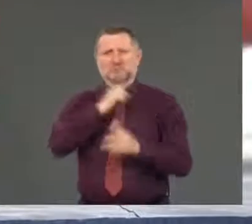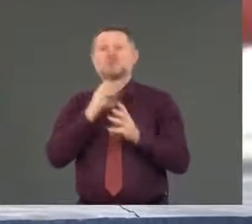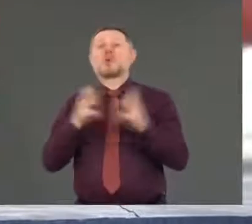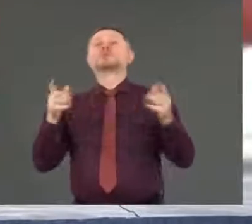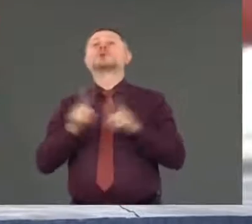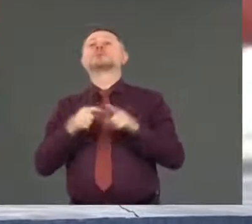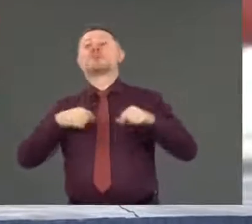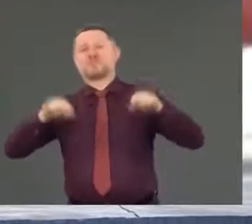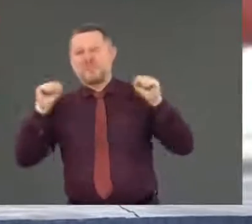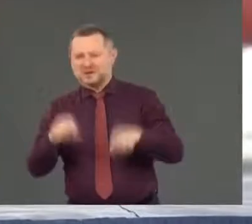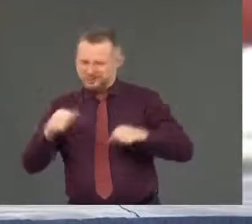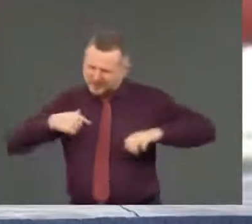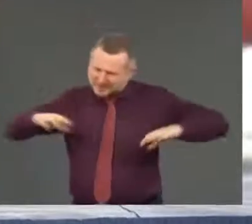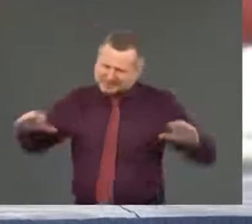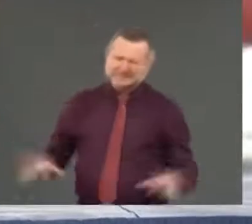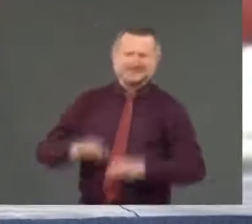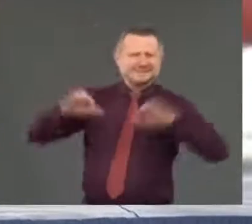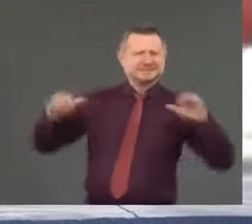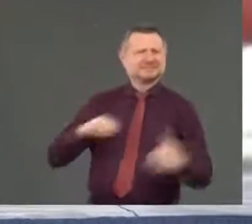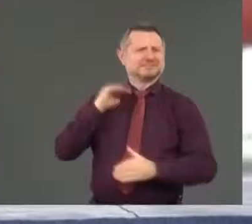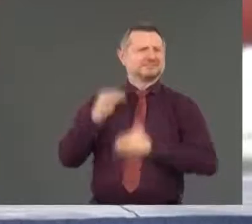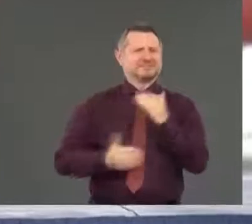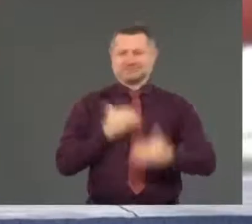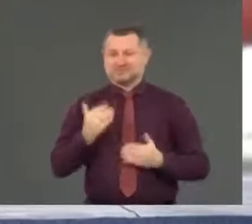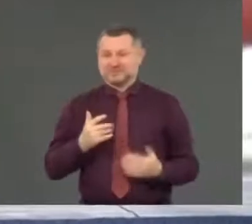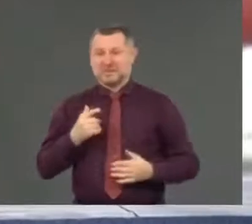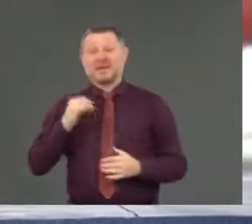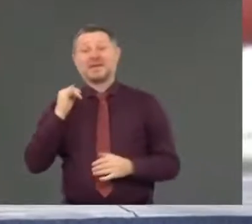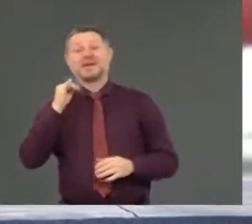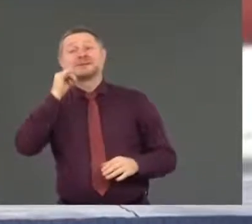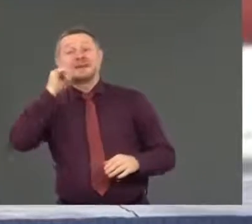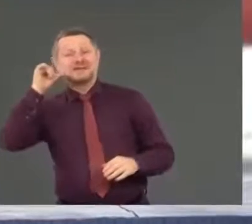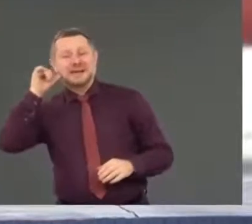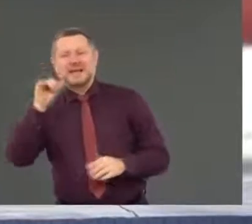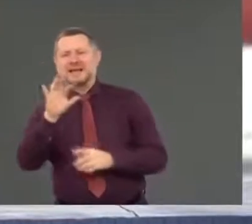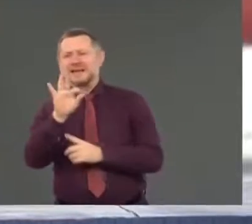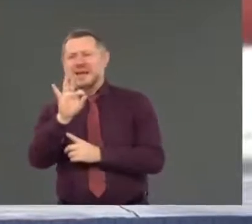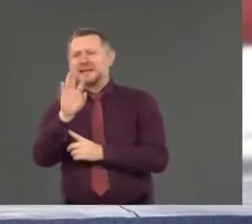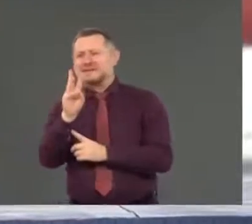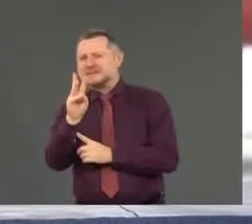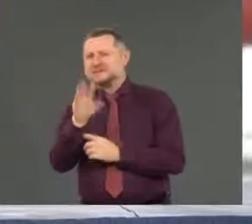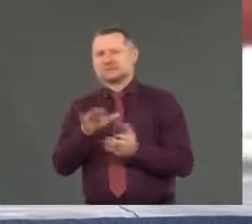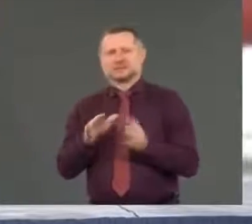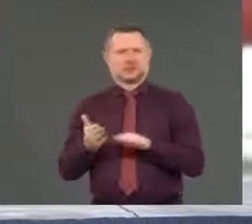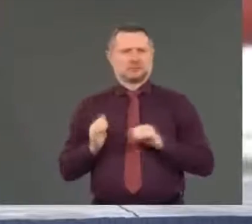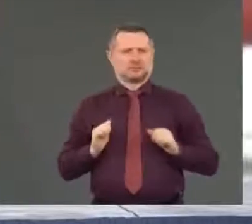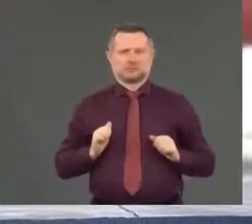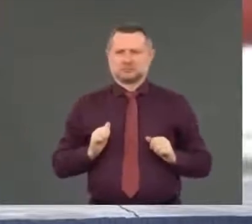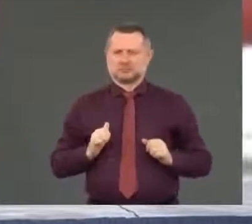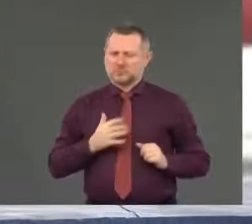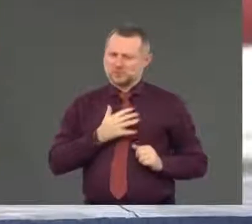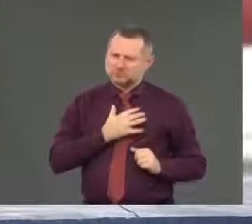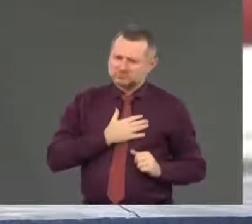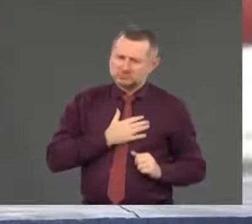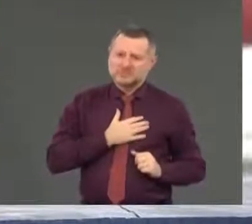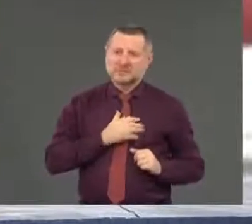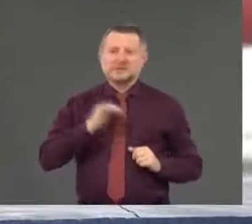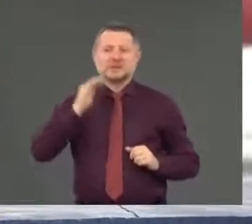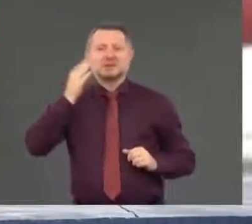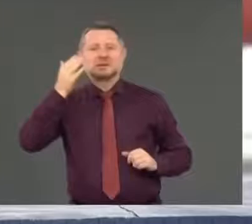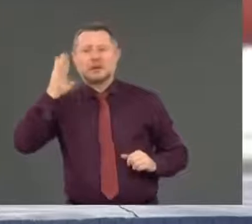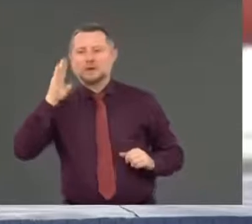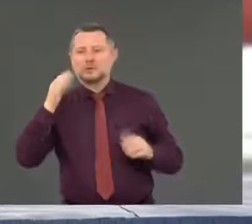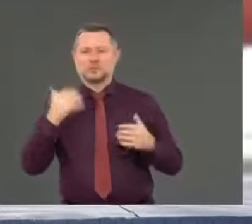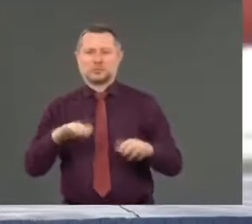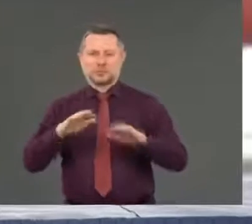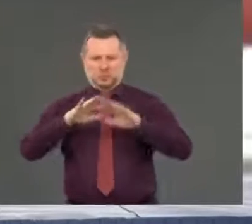could. We still lost 96 people yesterday. God and Mother Nature has a hand in